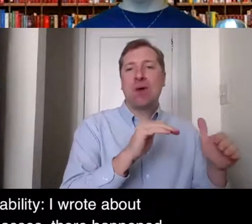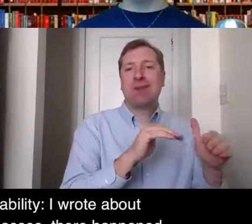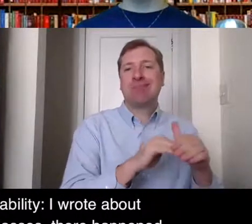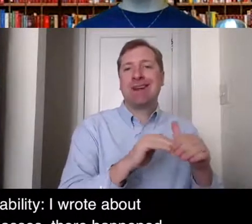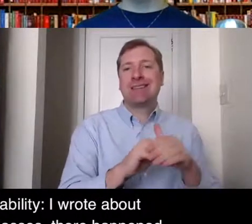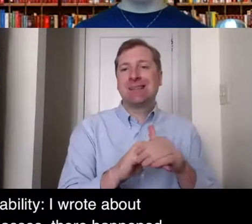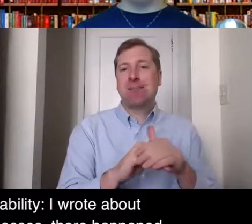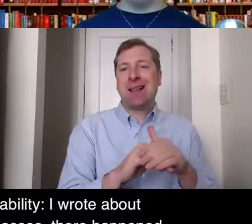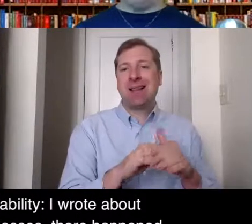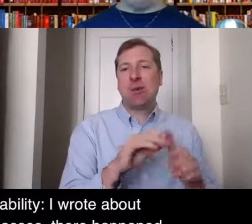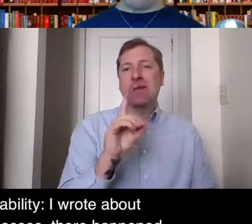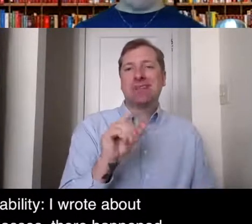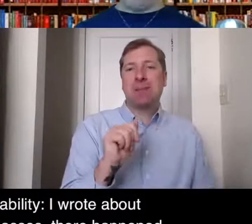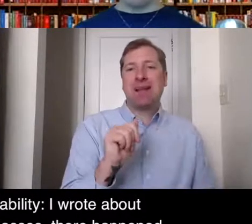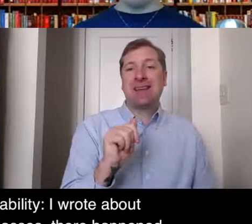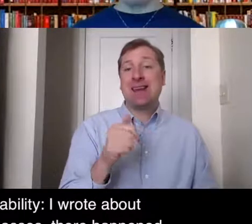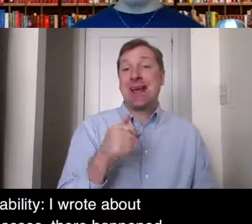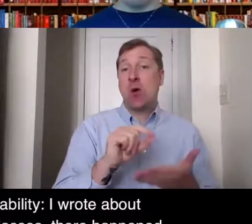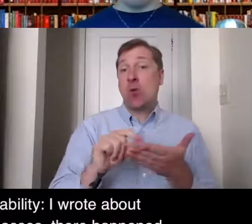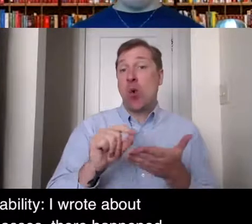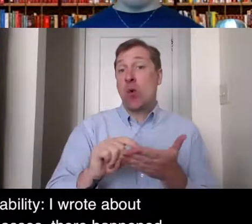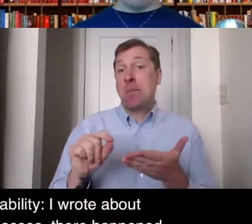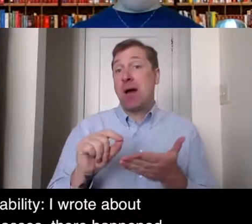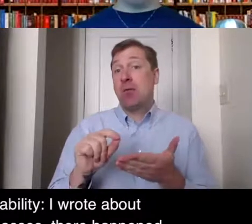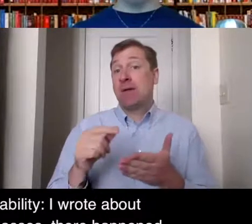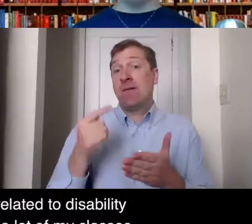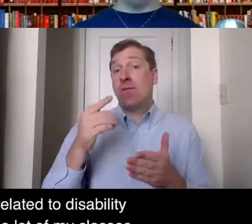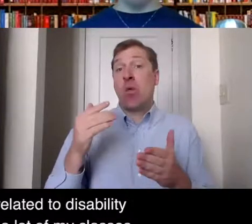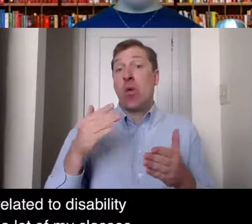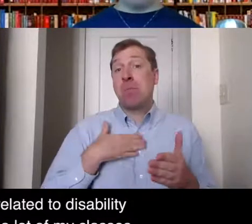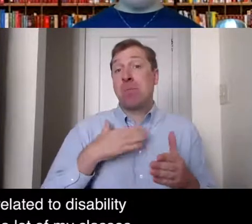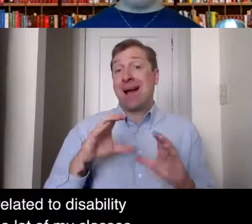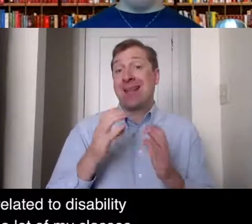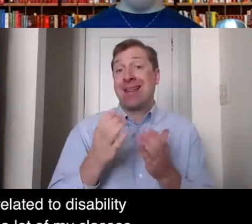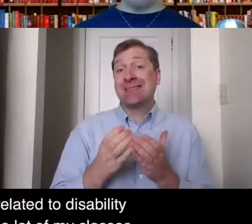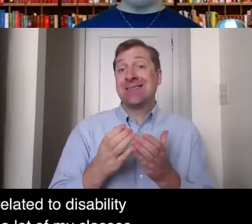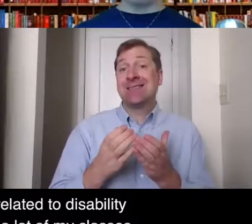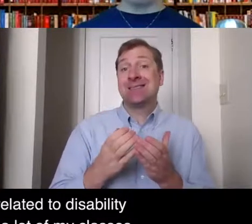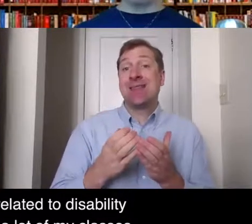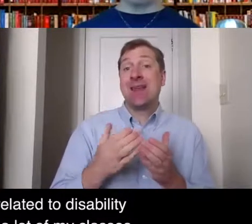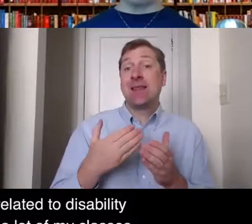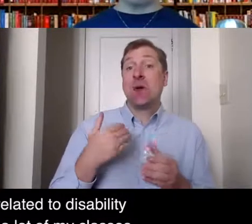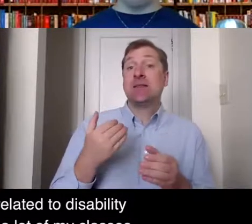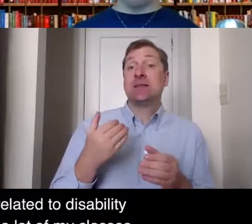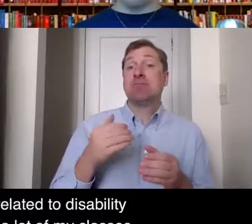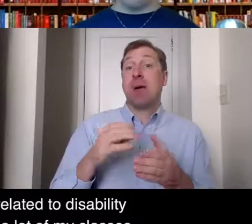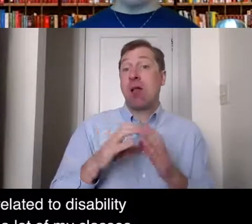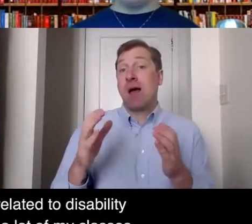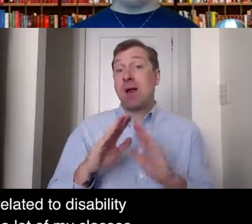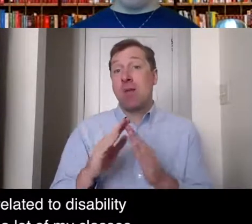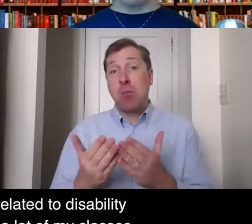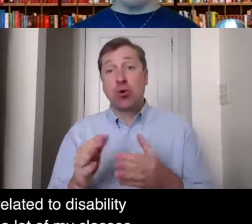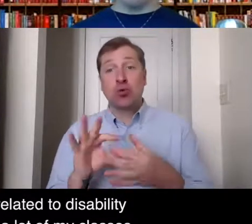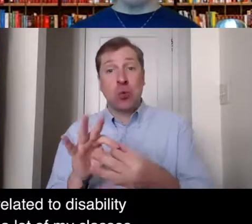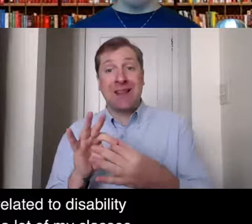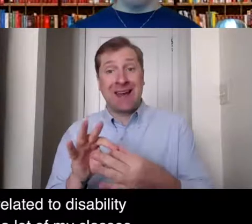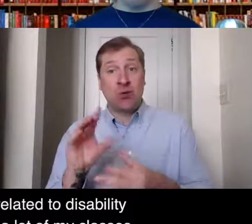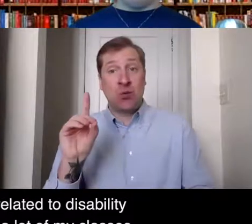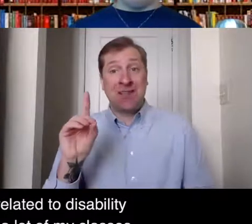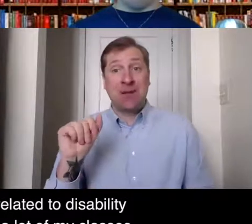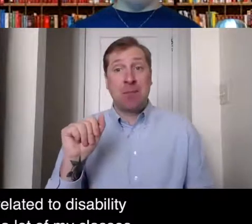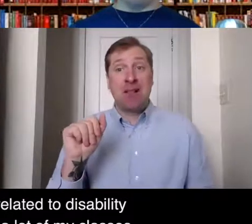I wrote about disability in a lot of my classes. There happened to be a lot of texts related to disability that were brought in a lot of my